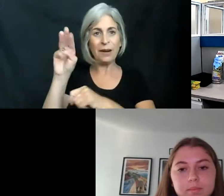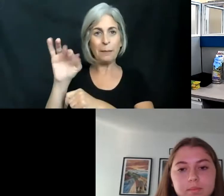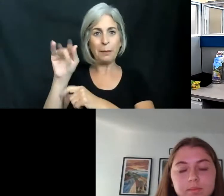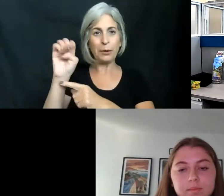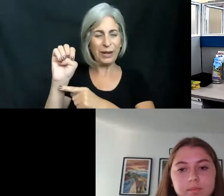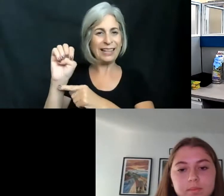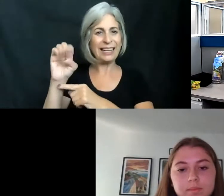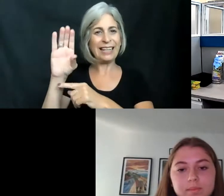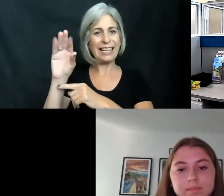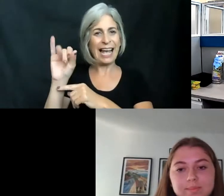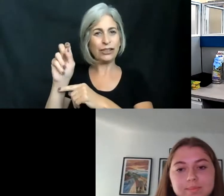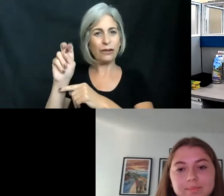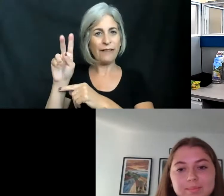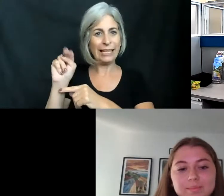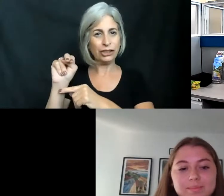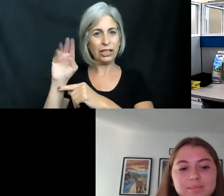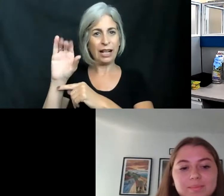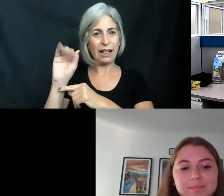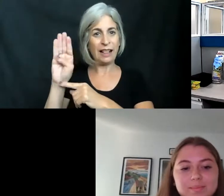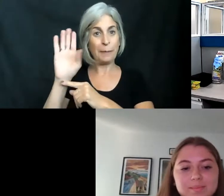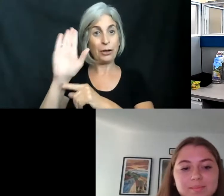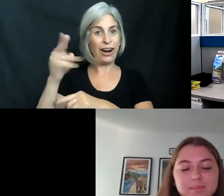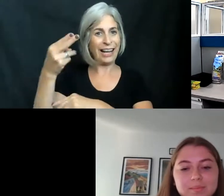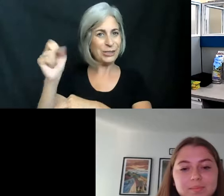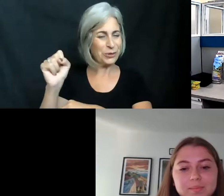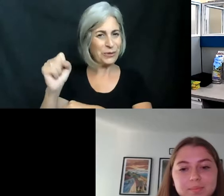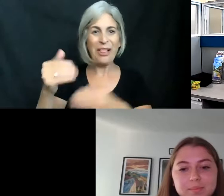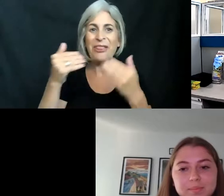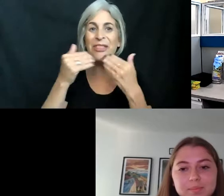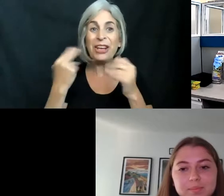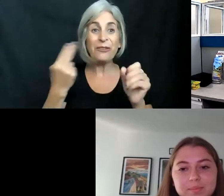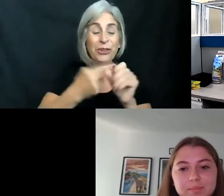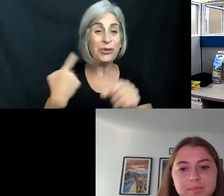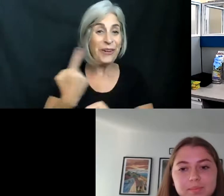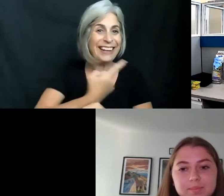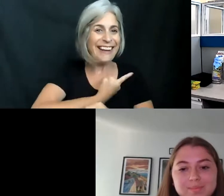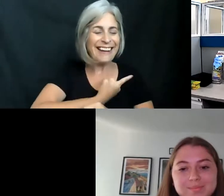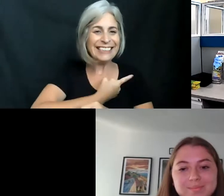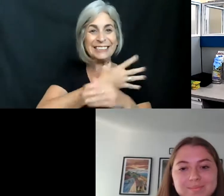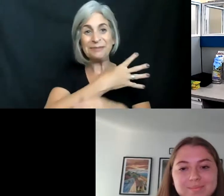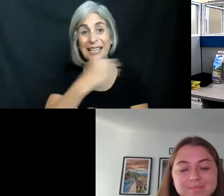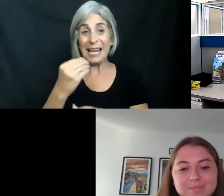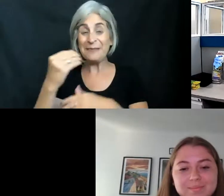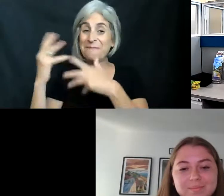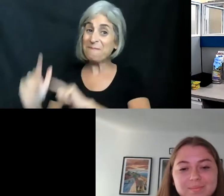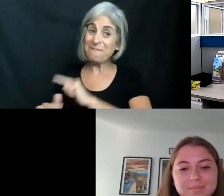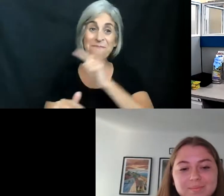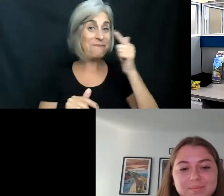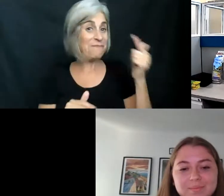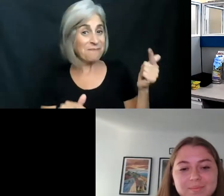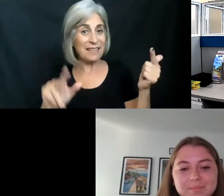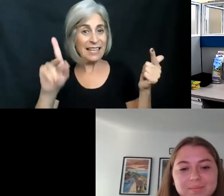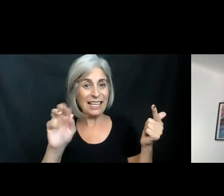Club at her high school. So thank you all for joining us and I'll turn it over to Kira now.